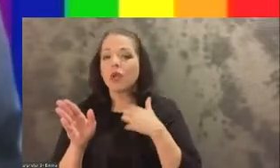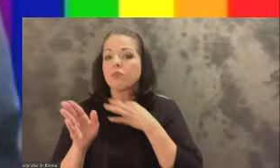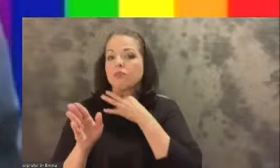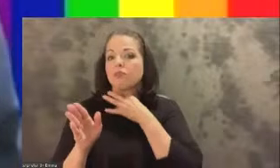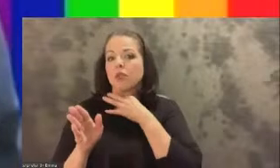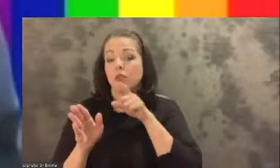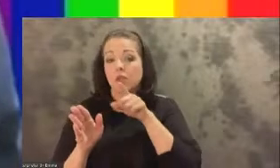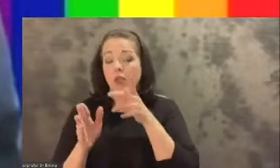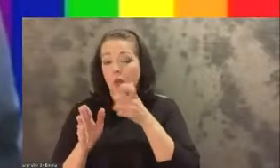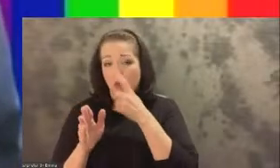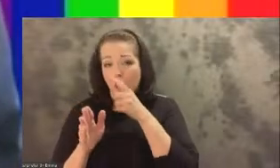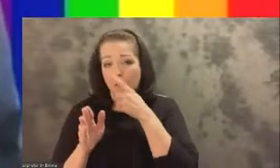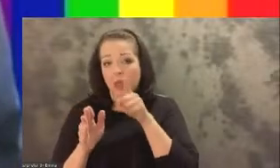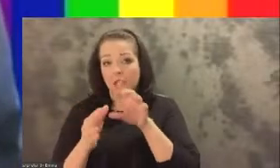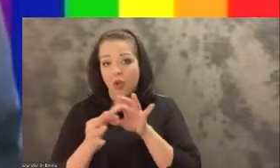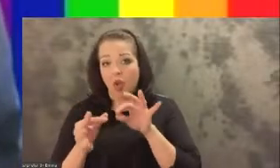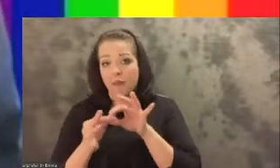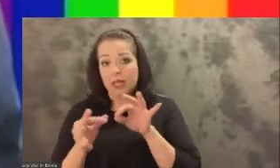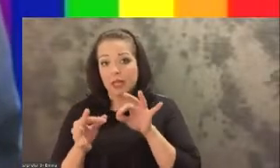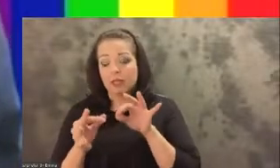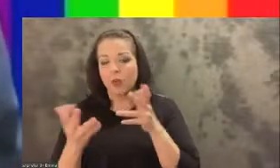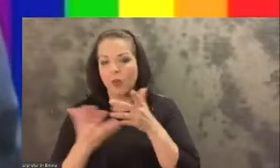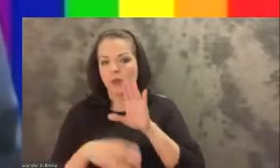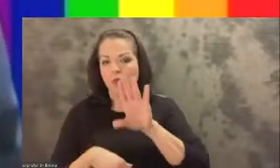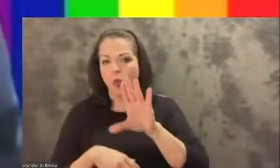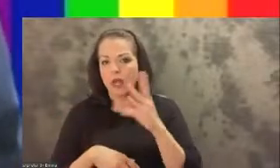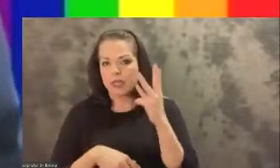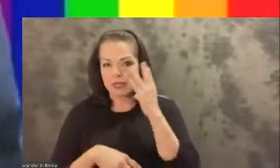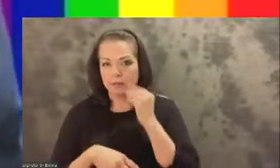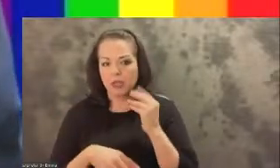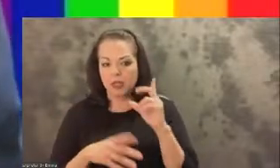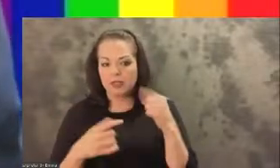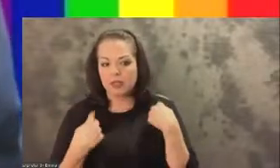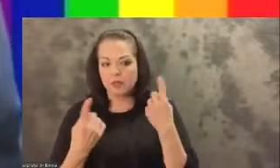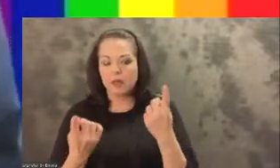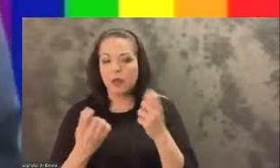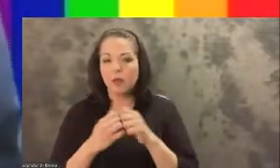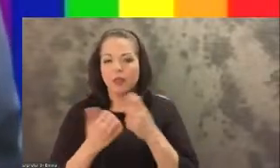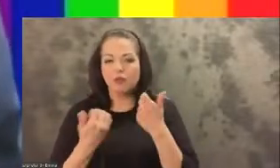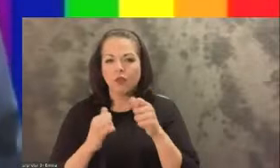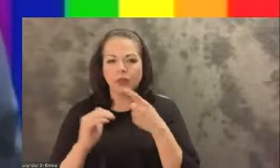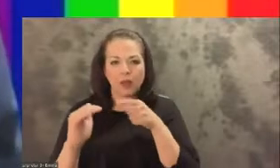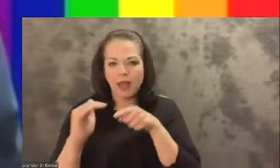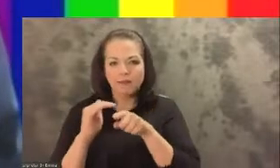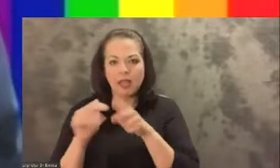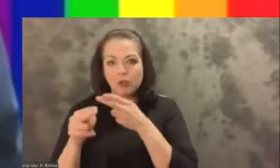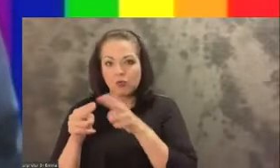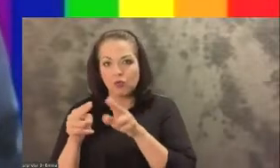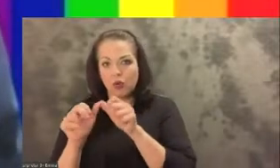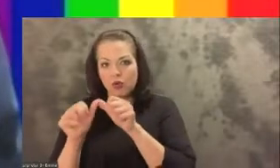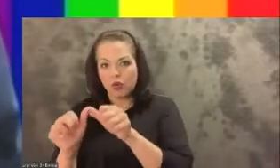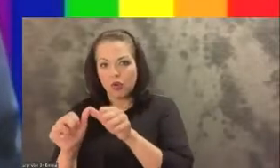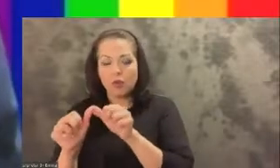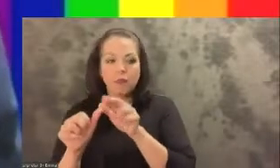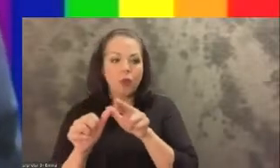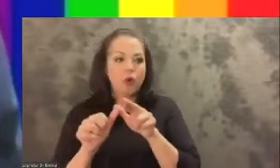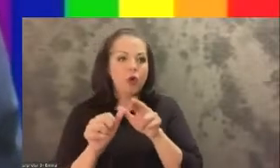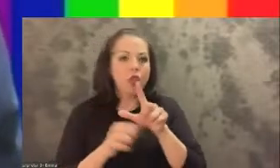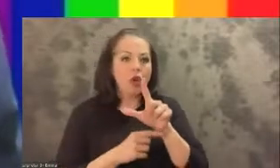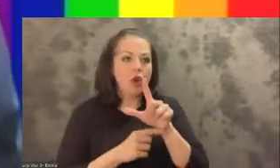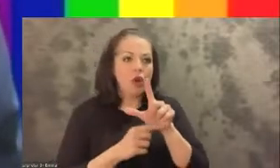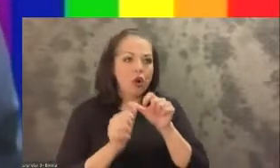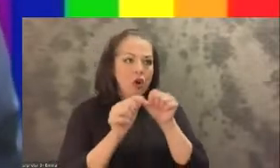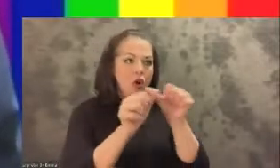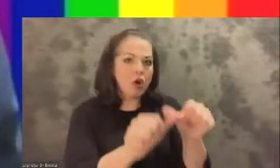want to comment on what your experience has been in navigating short-term or long-term disability